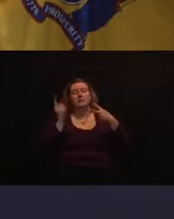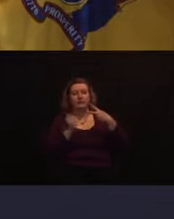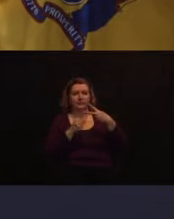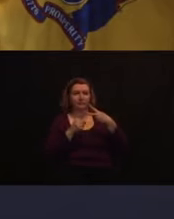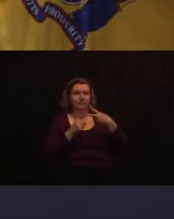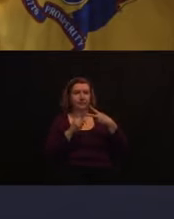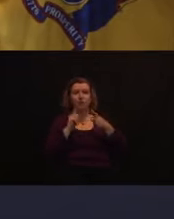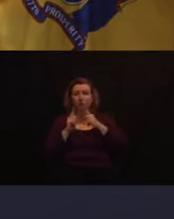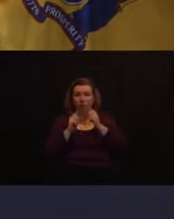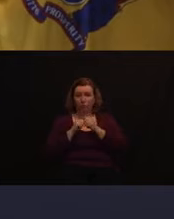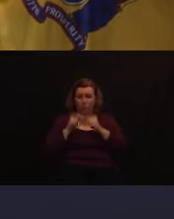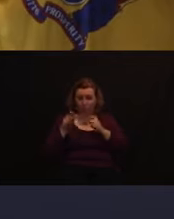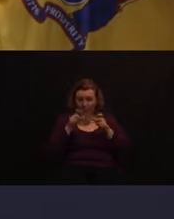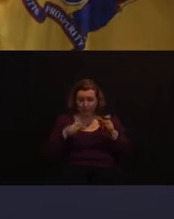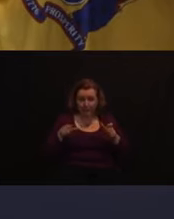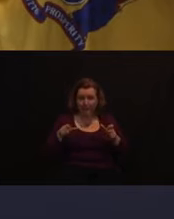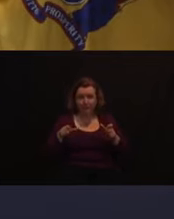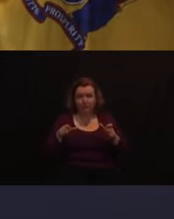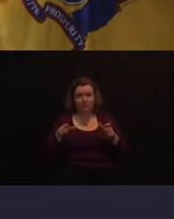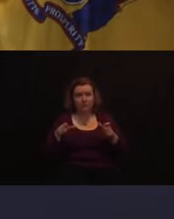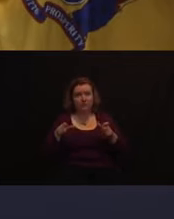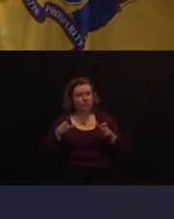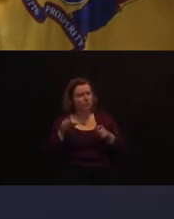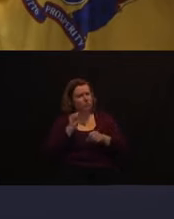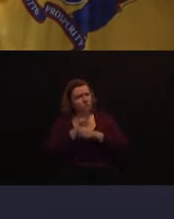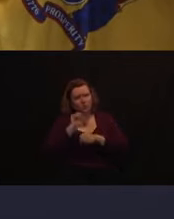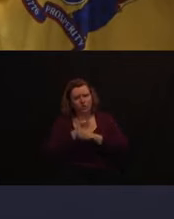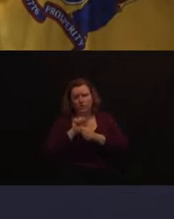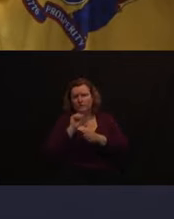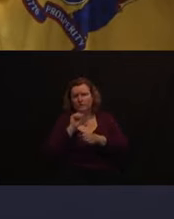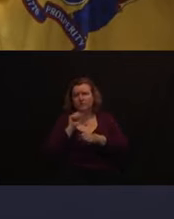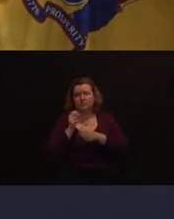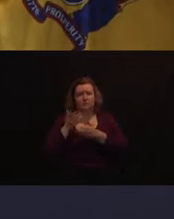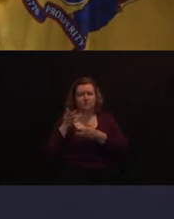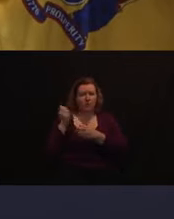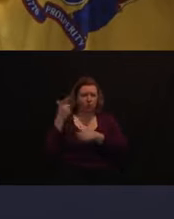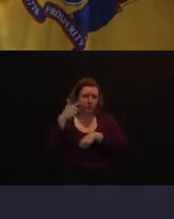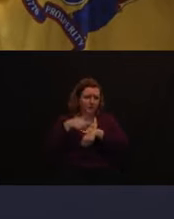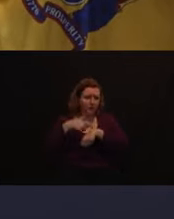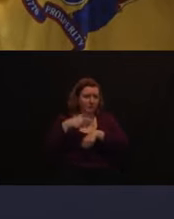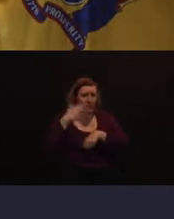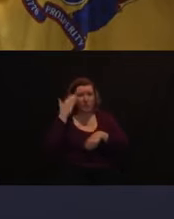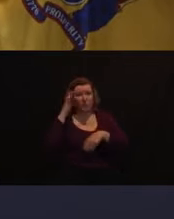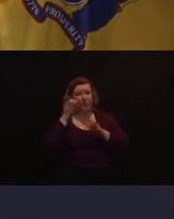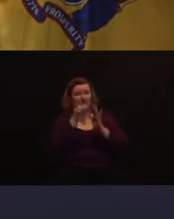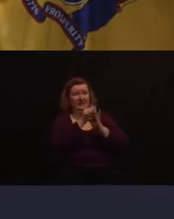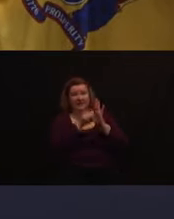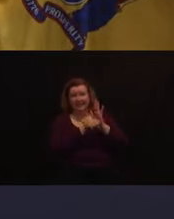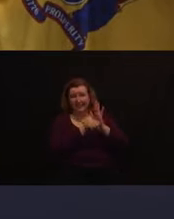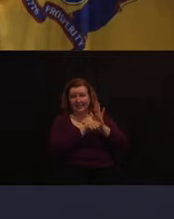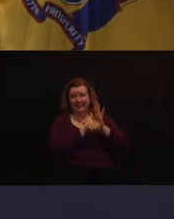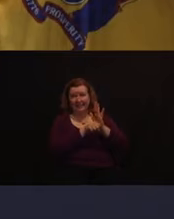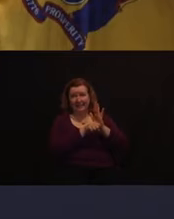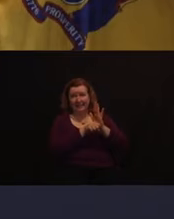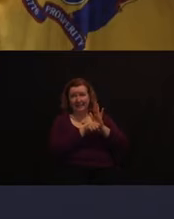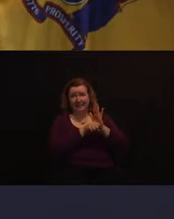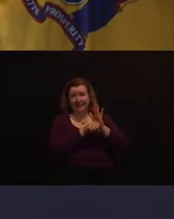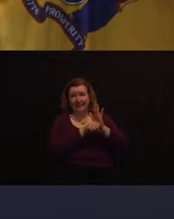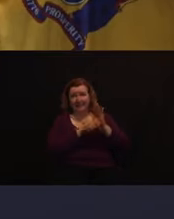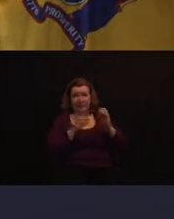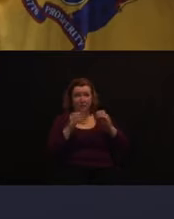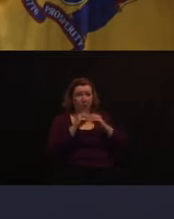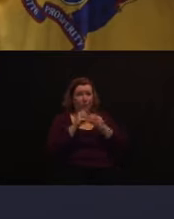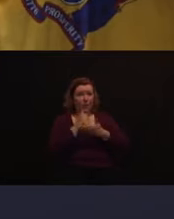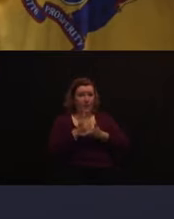folks and work with them all the time. I'm not aware of any further, because the state, as you